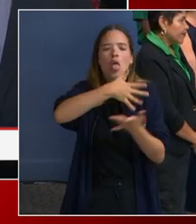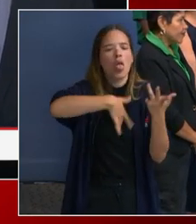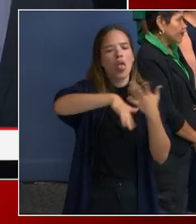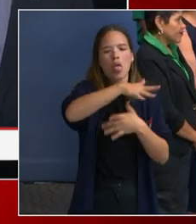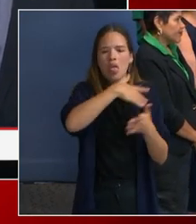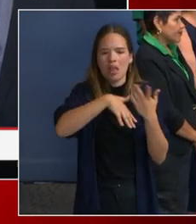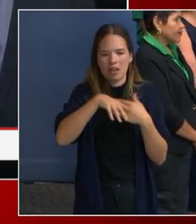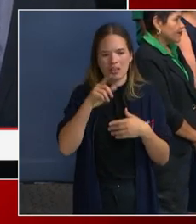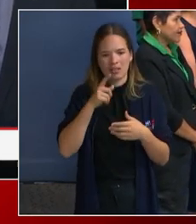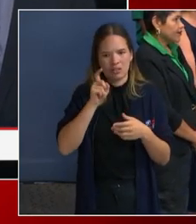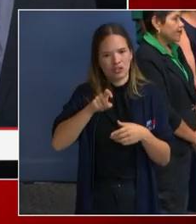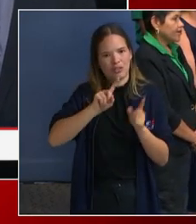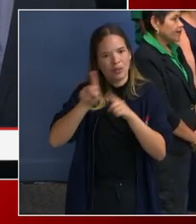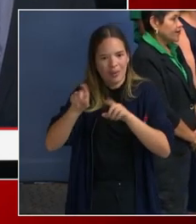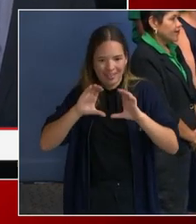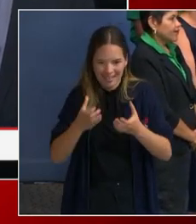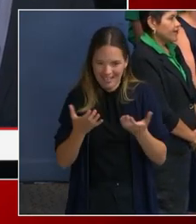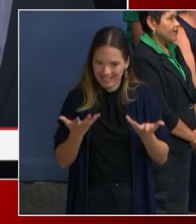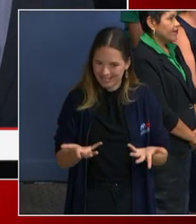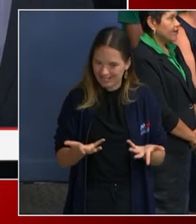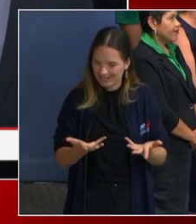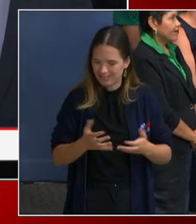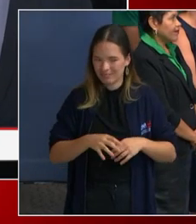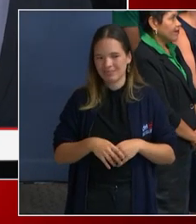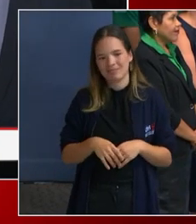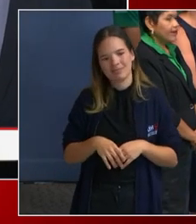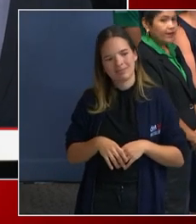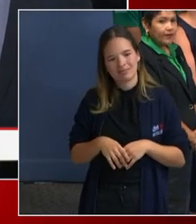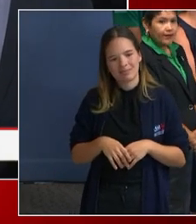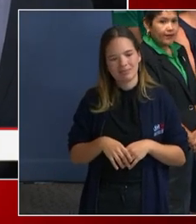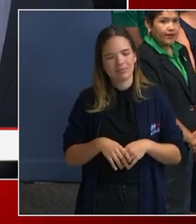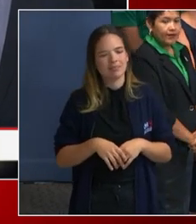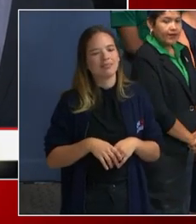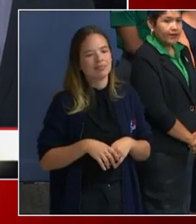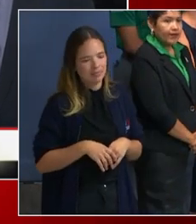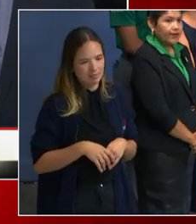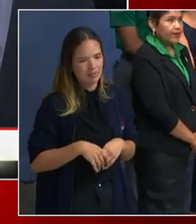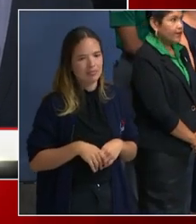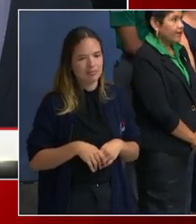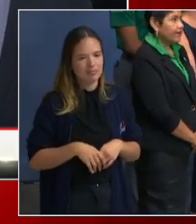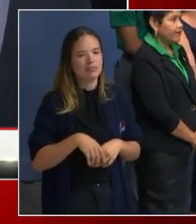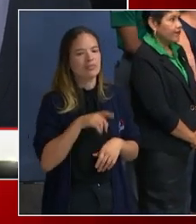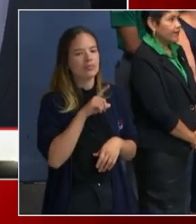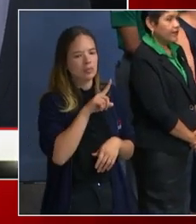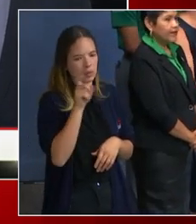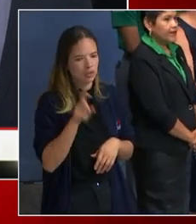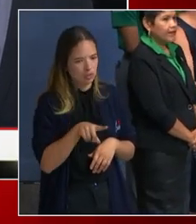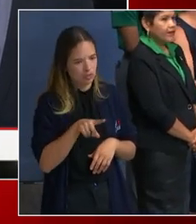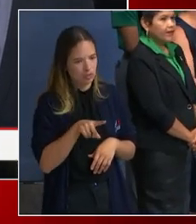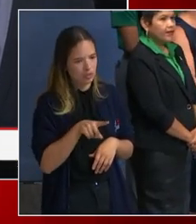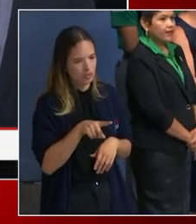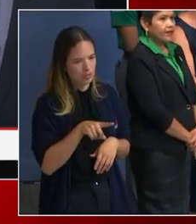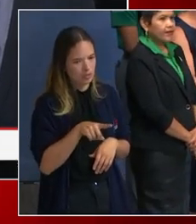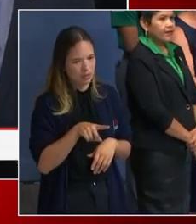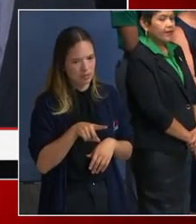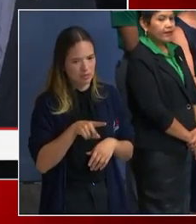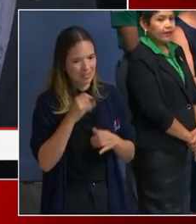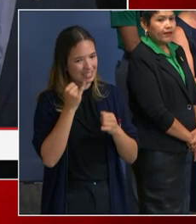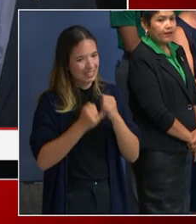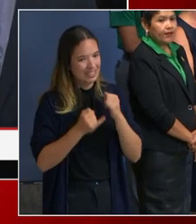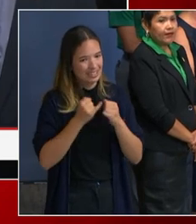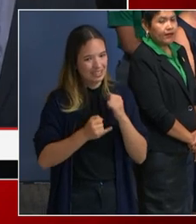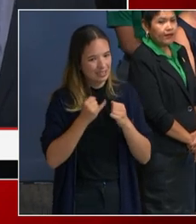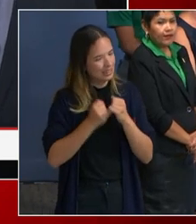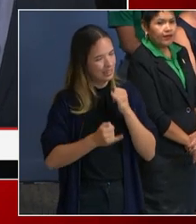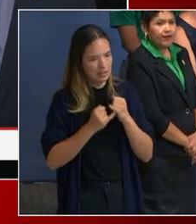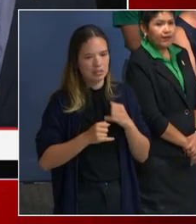class. Thank you. Yeah, okay. A couple more questions in this last one, and yes, sir.